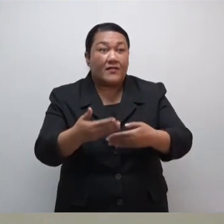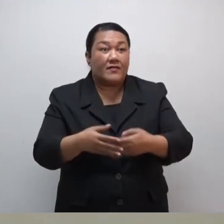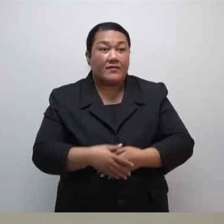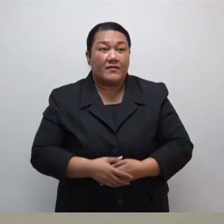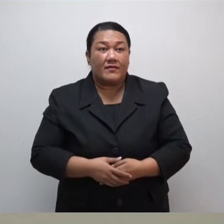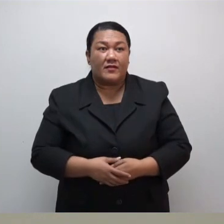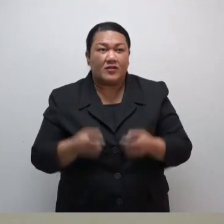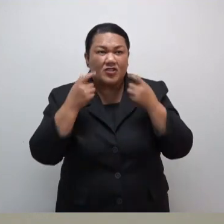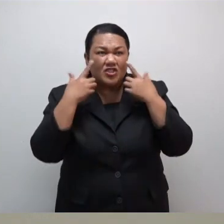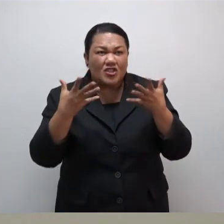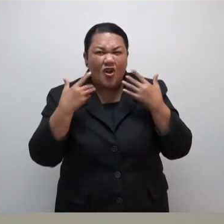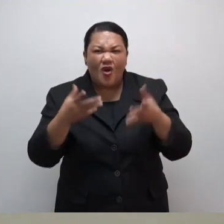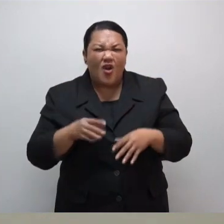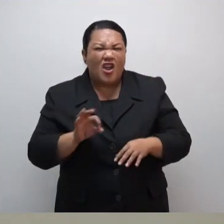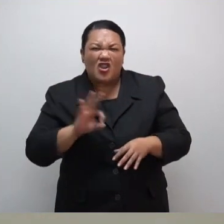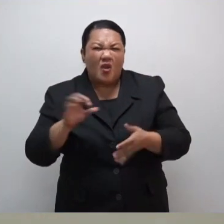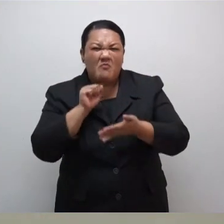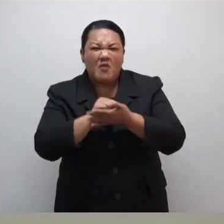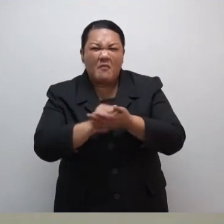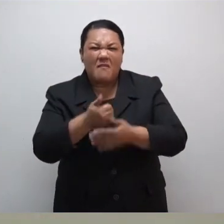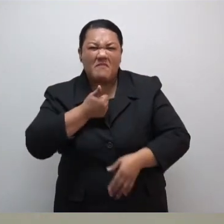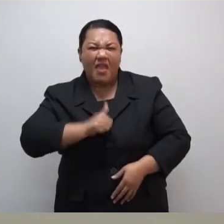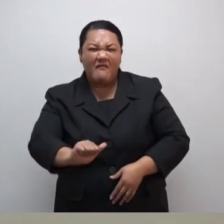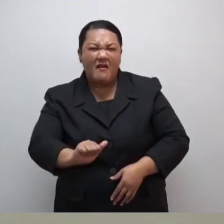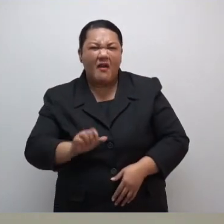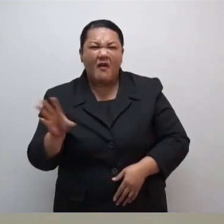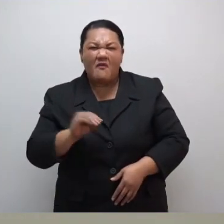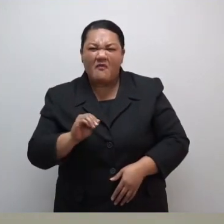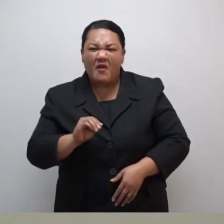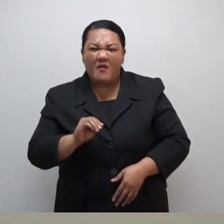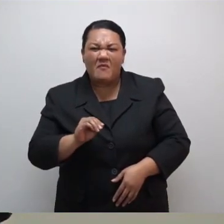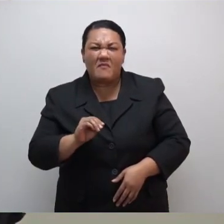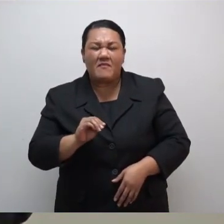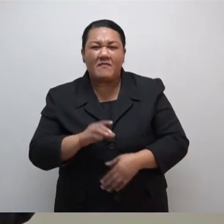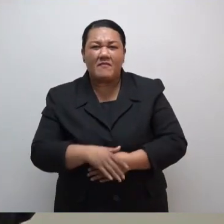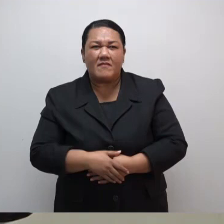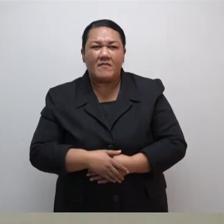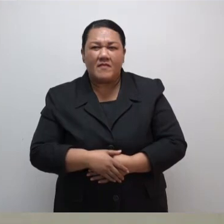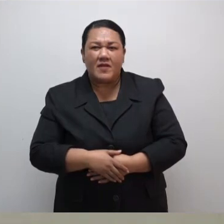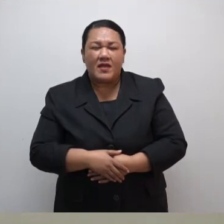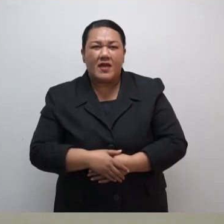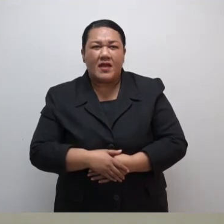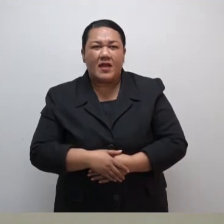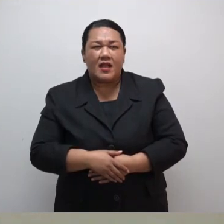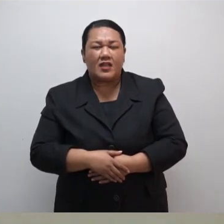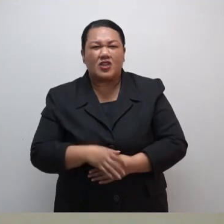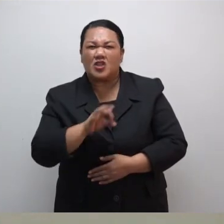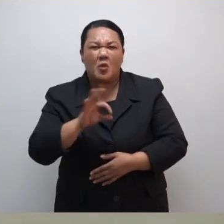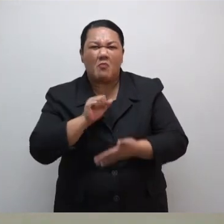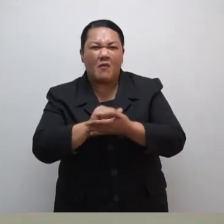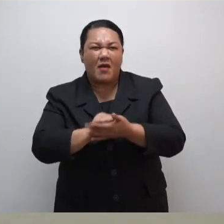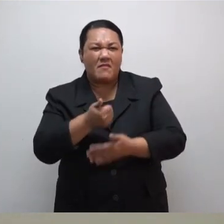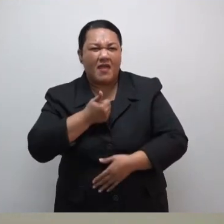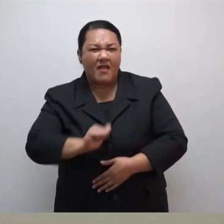it shows a lot of irresponsible behavior from, it's fueling irresponsible behavior. What would you say to that,